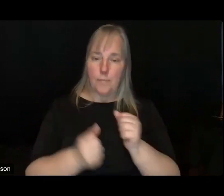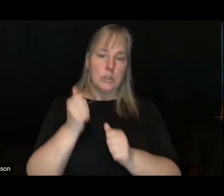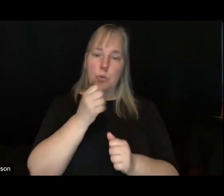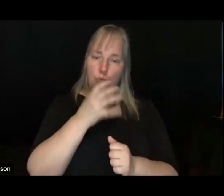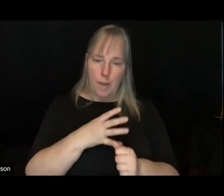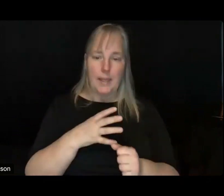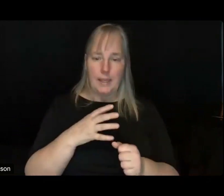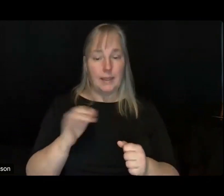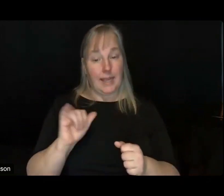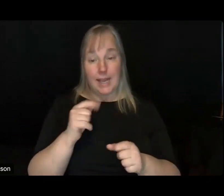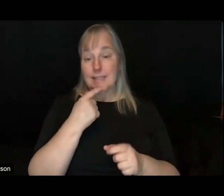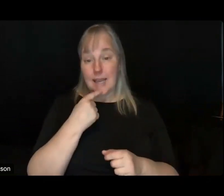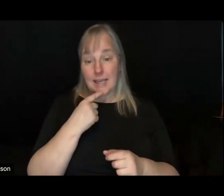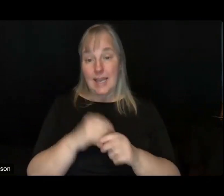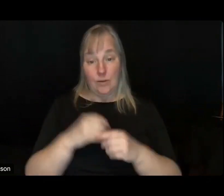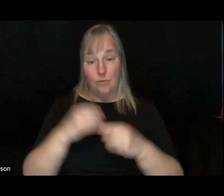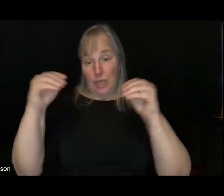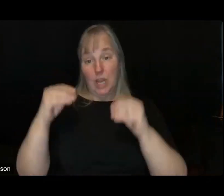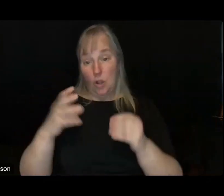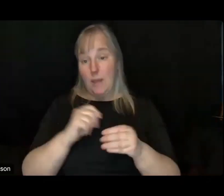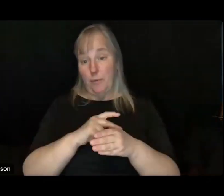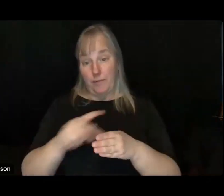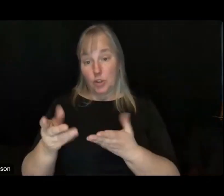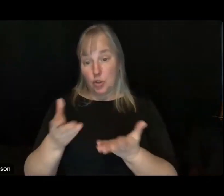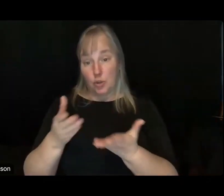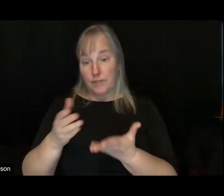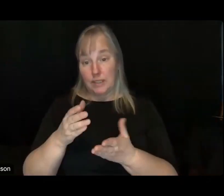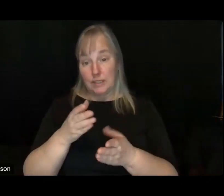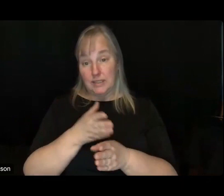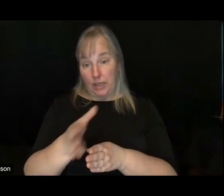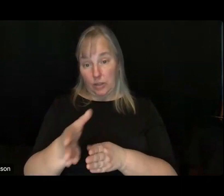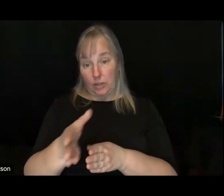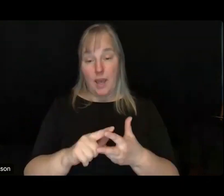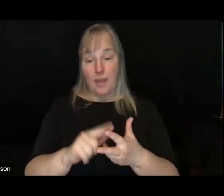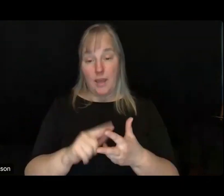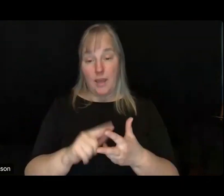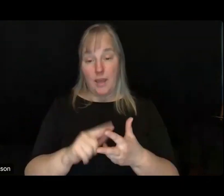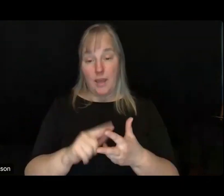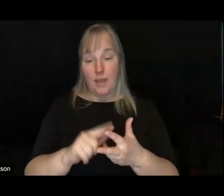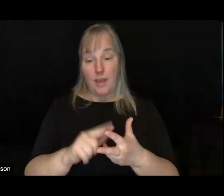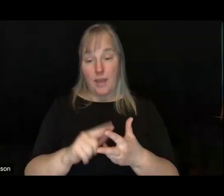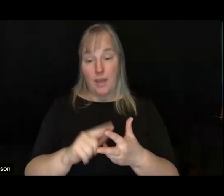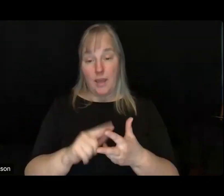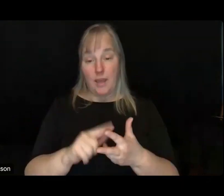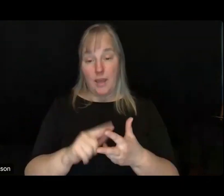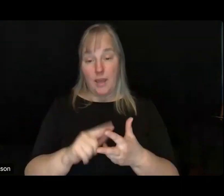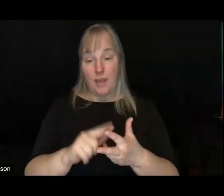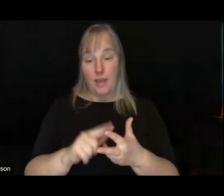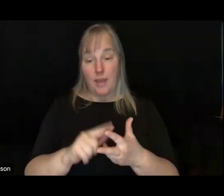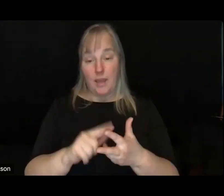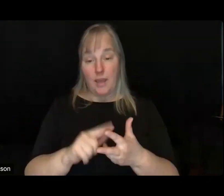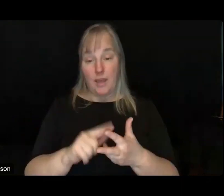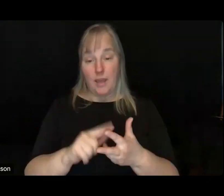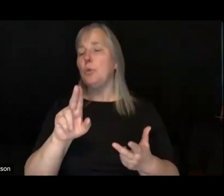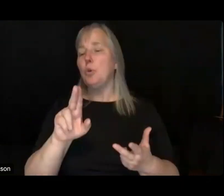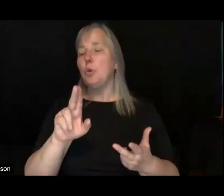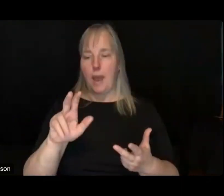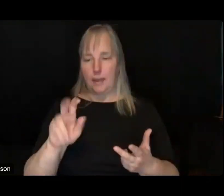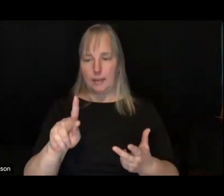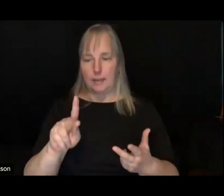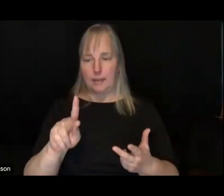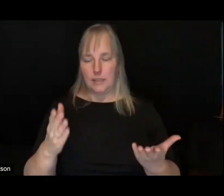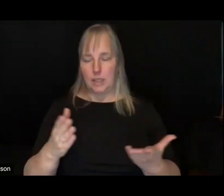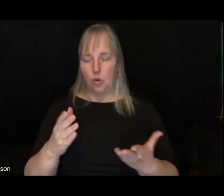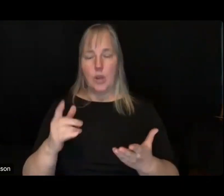retail professional services sector. And then Chuck Bubeck is on board, and he's with EDA, and he runs our innovation